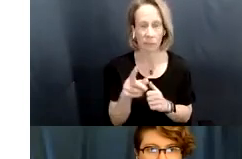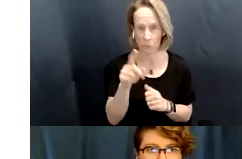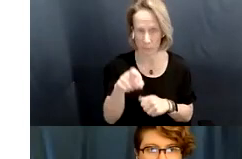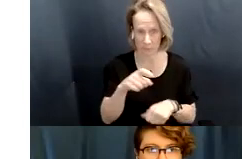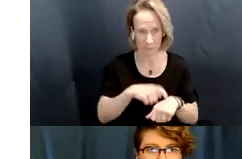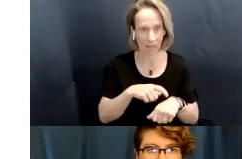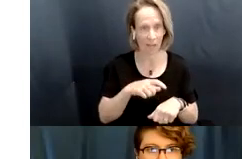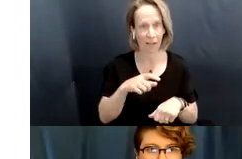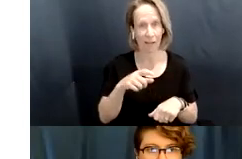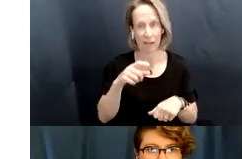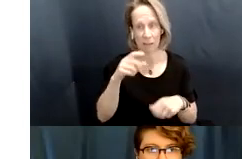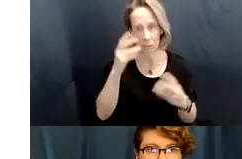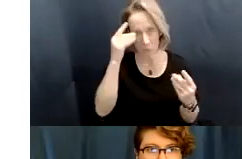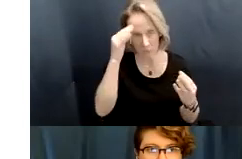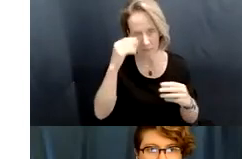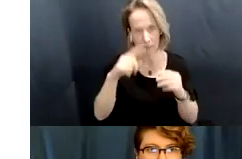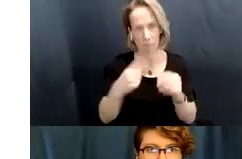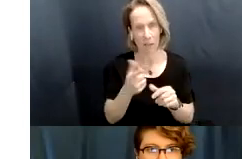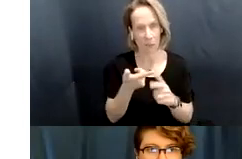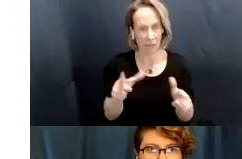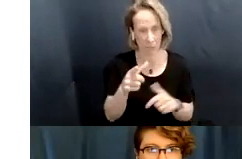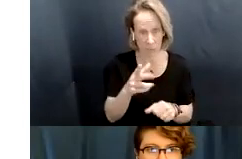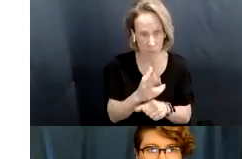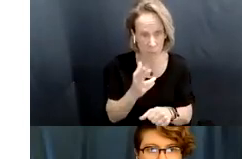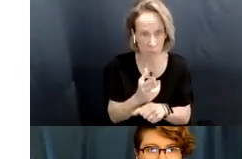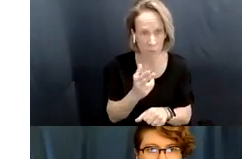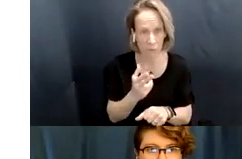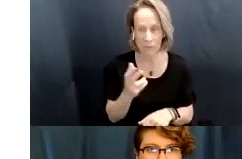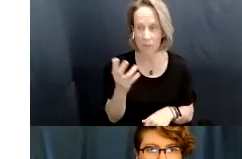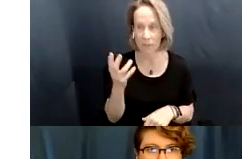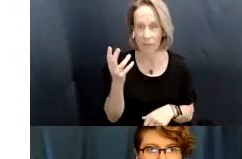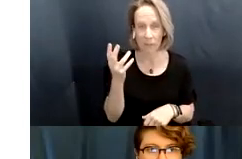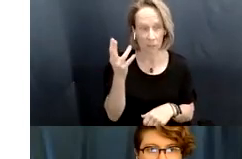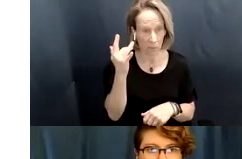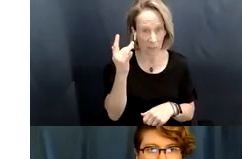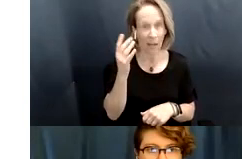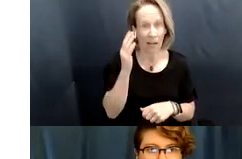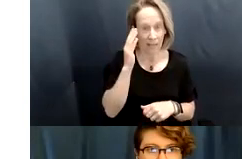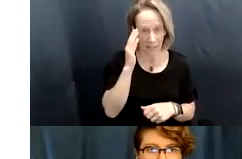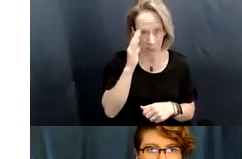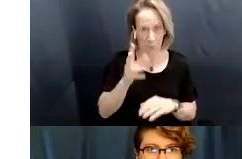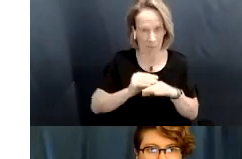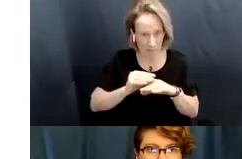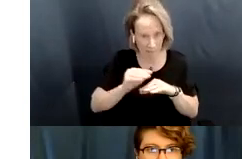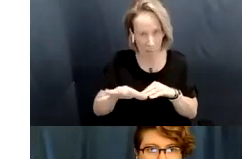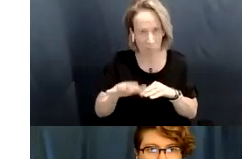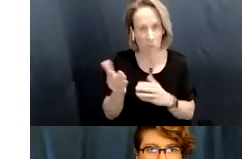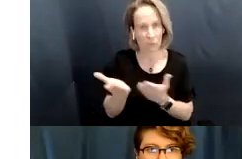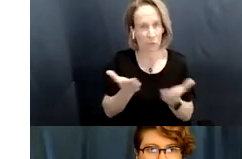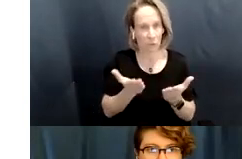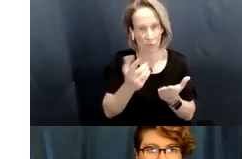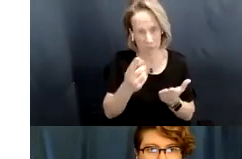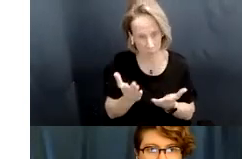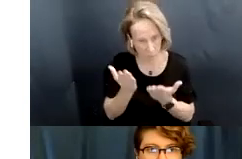comparative language you're using, because it's going to translate to the services that you are offering. If you have that